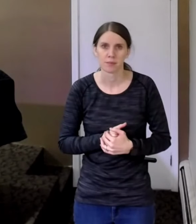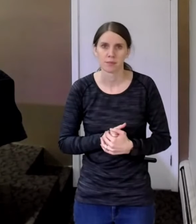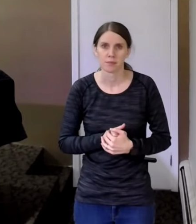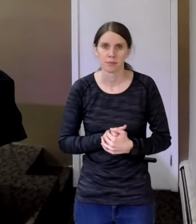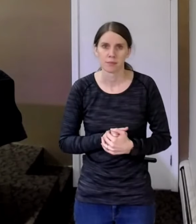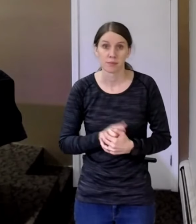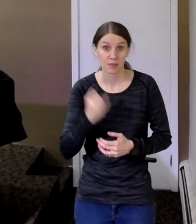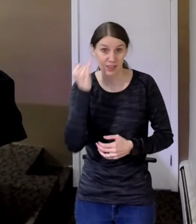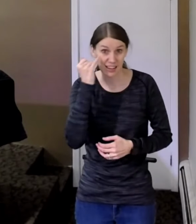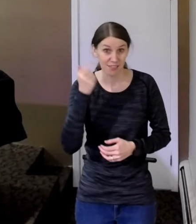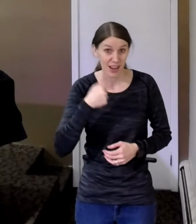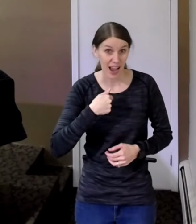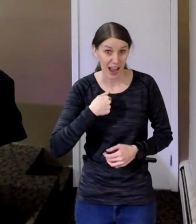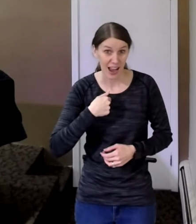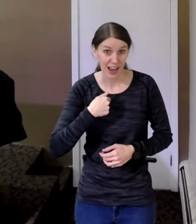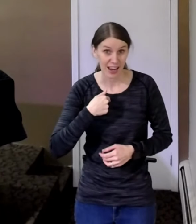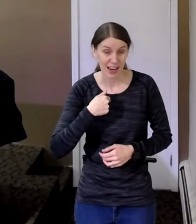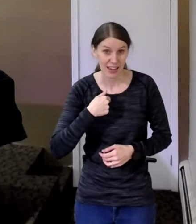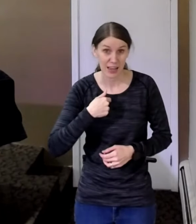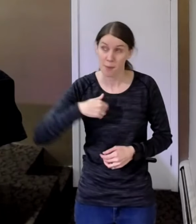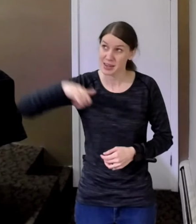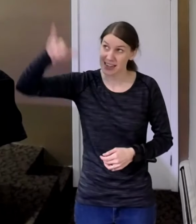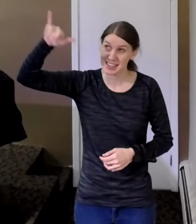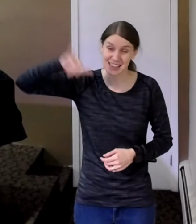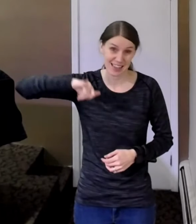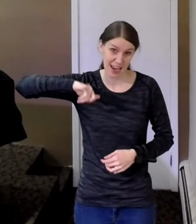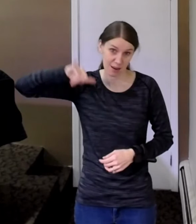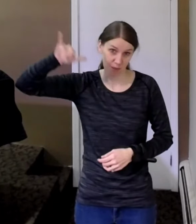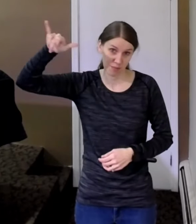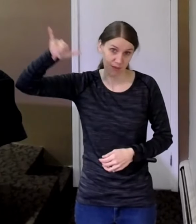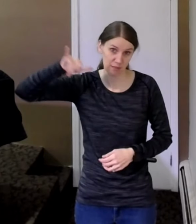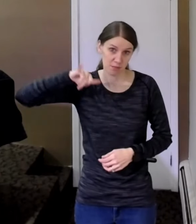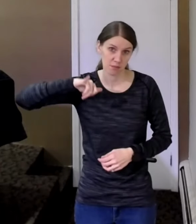If I'm going to be conformed to the image of Christ,